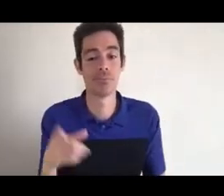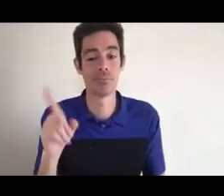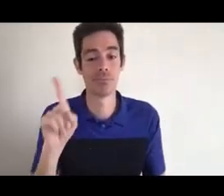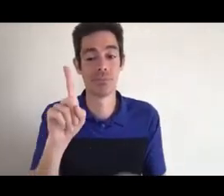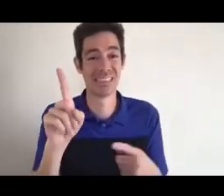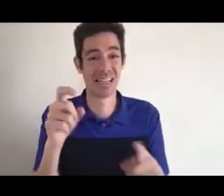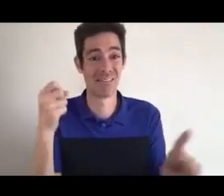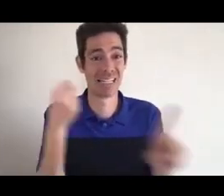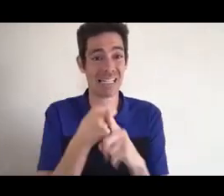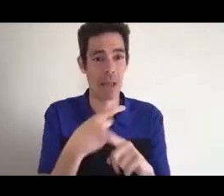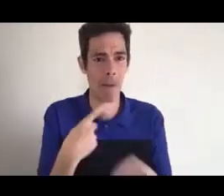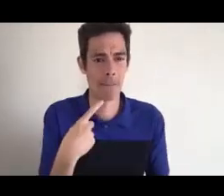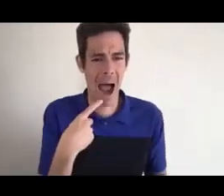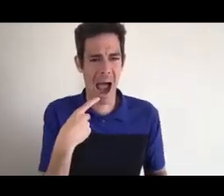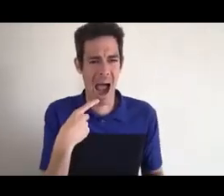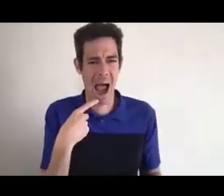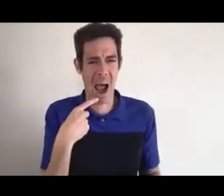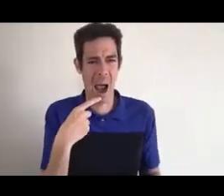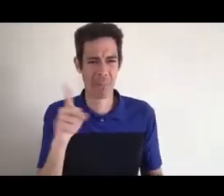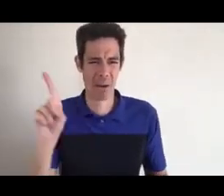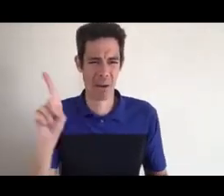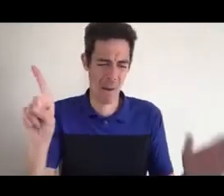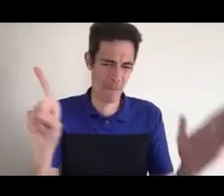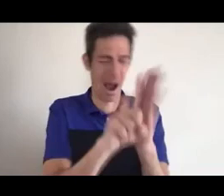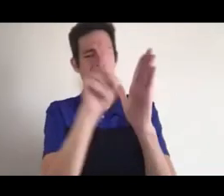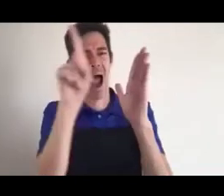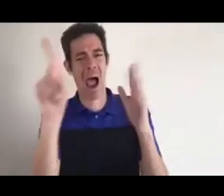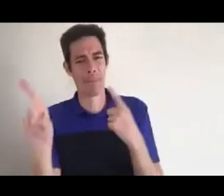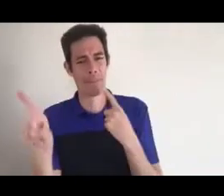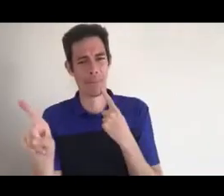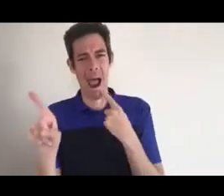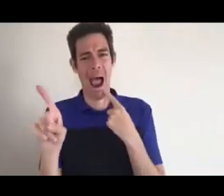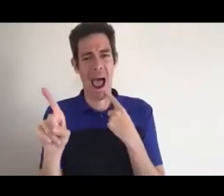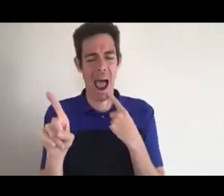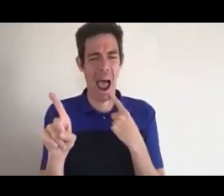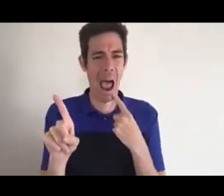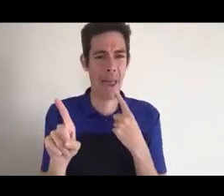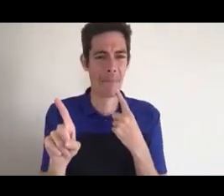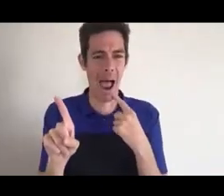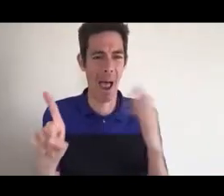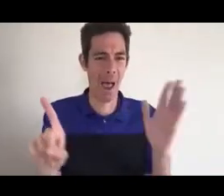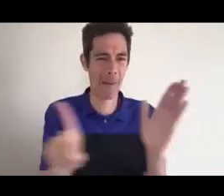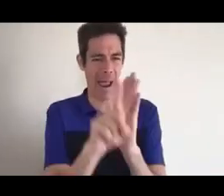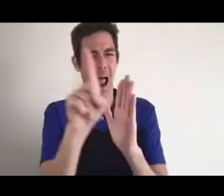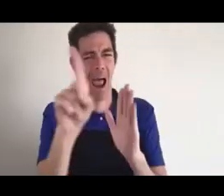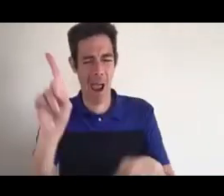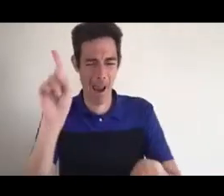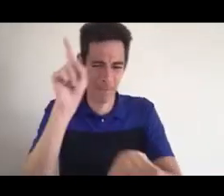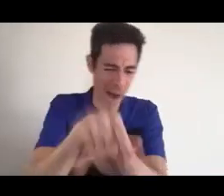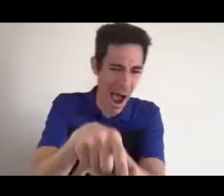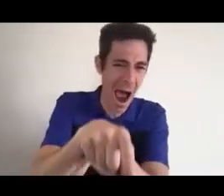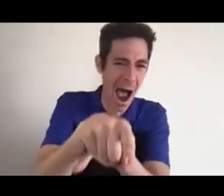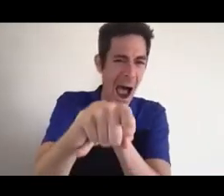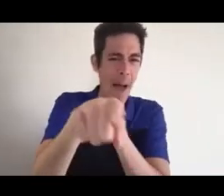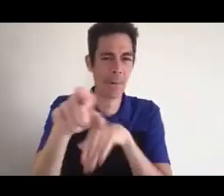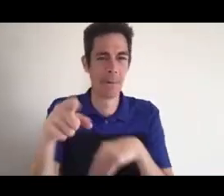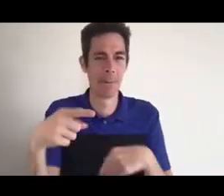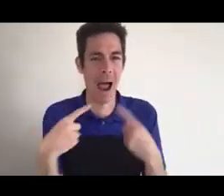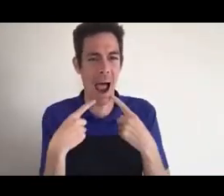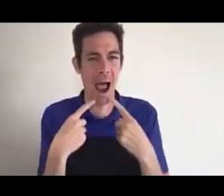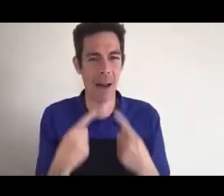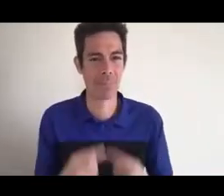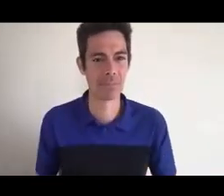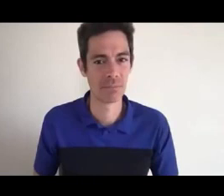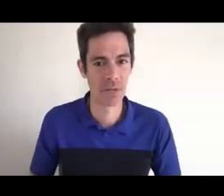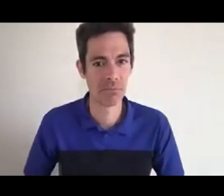slow, they're clumsy. So, and if you do this, pow, you know, maybe they ran into